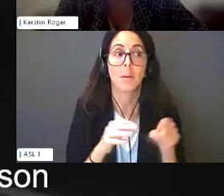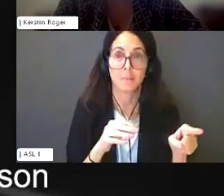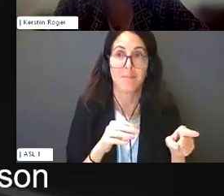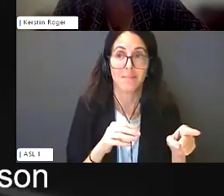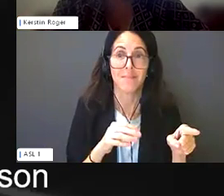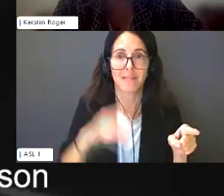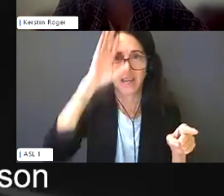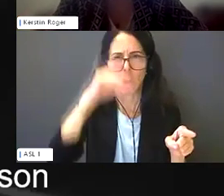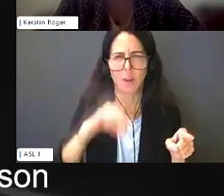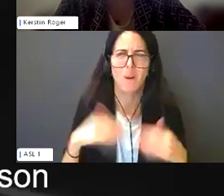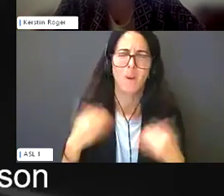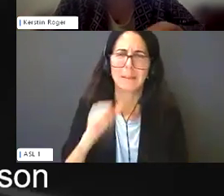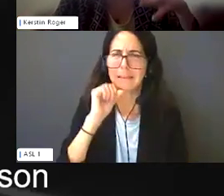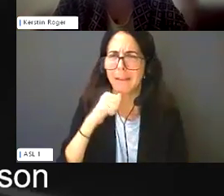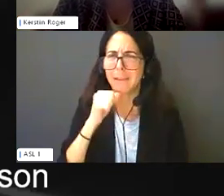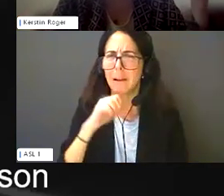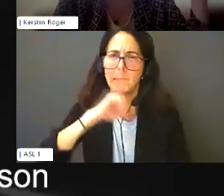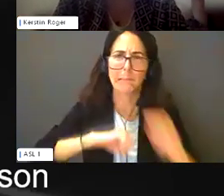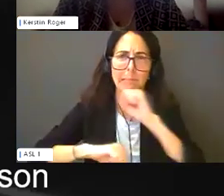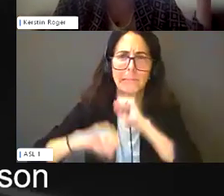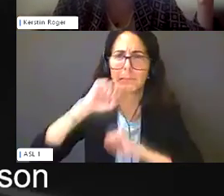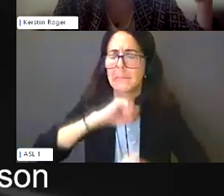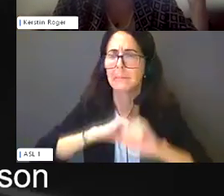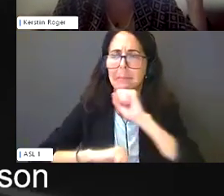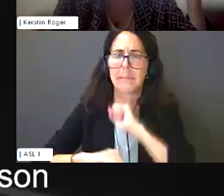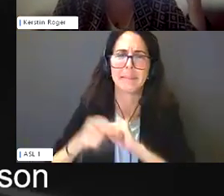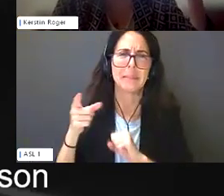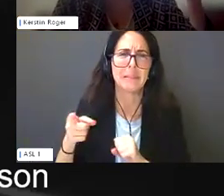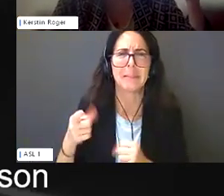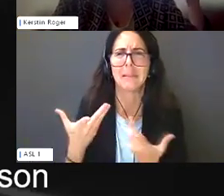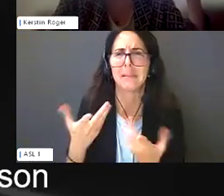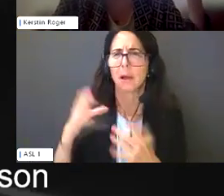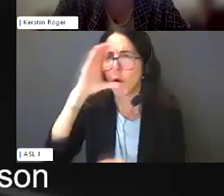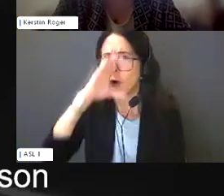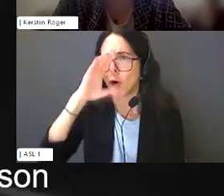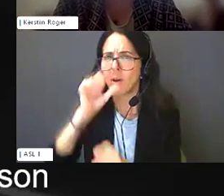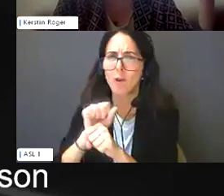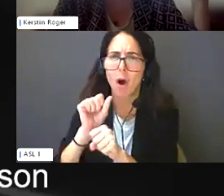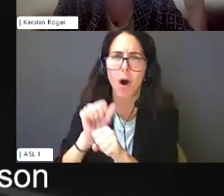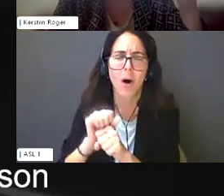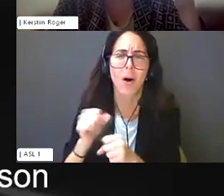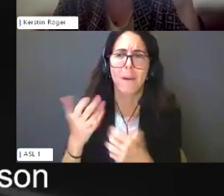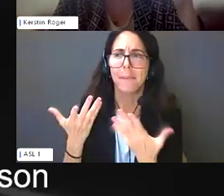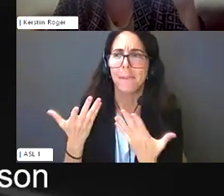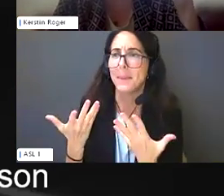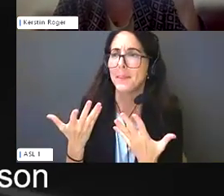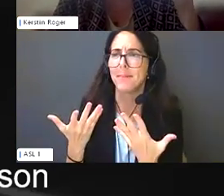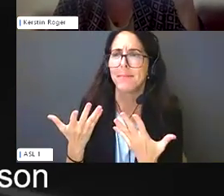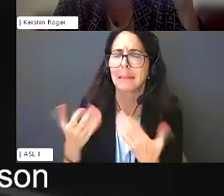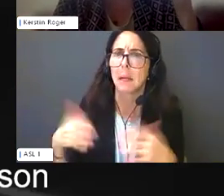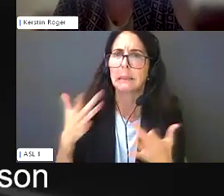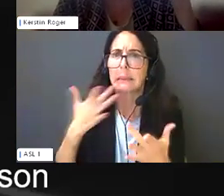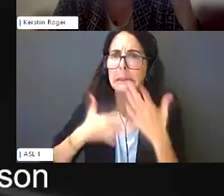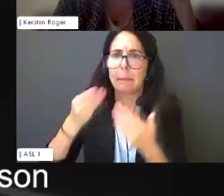had many troubles, was having a hard time seeking employment, wasn't able to pay for